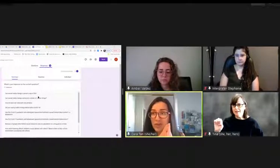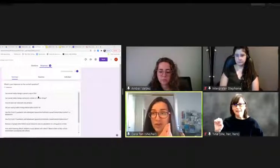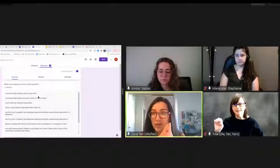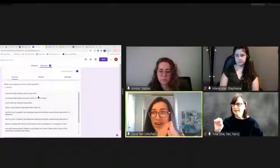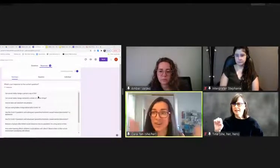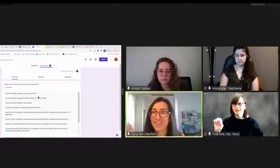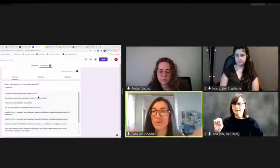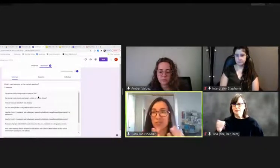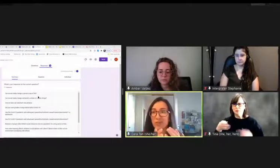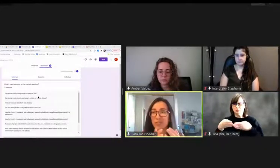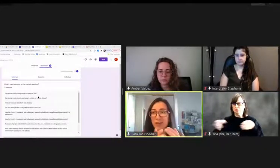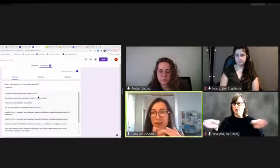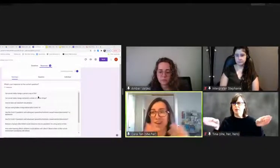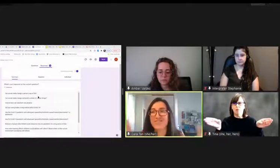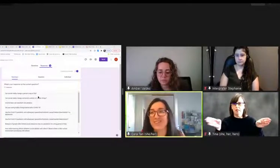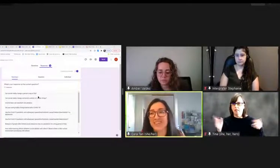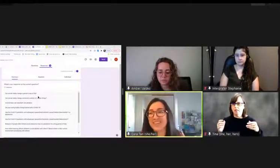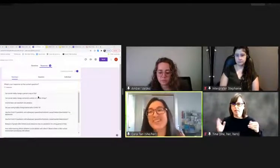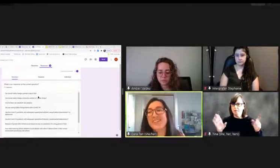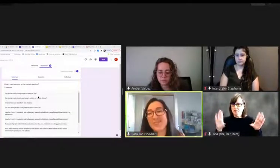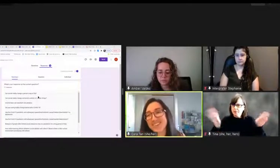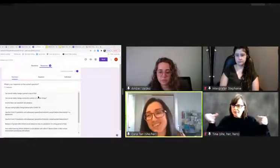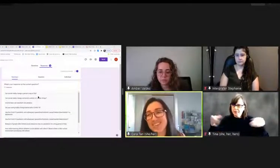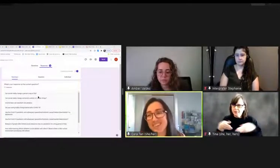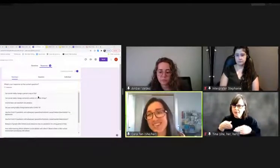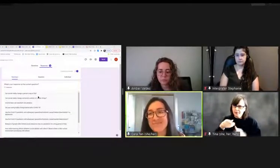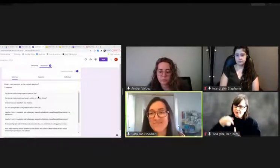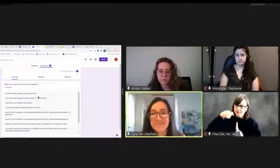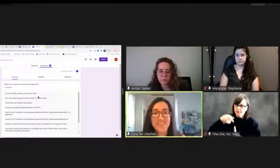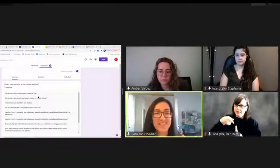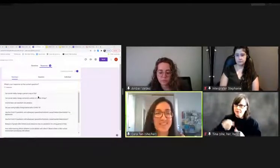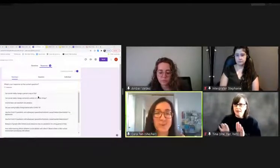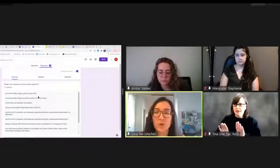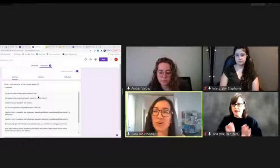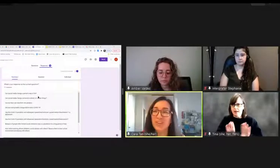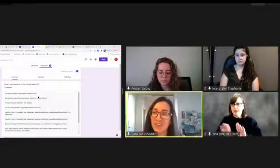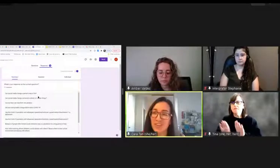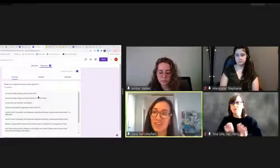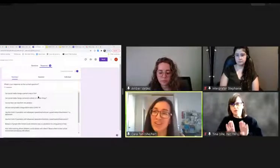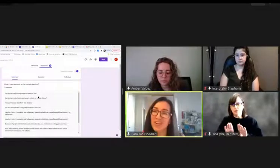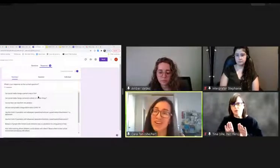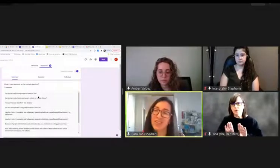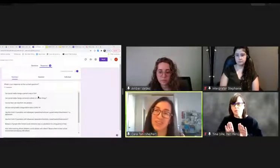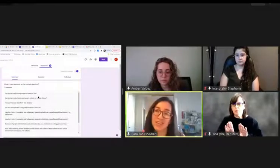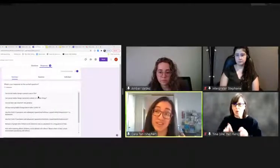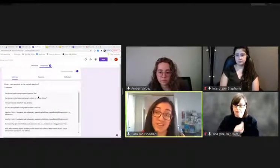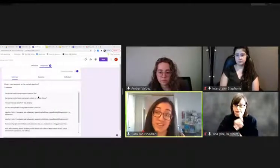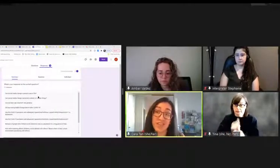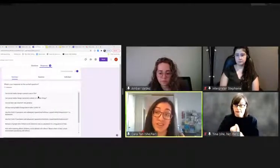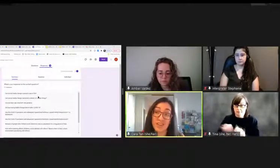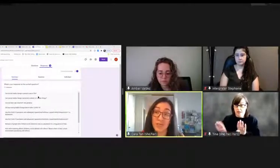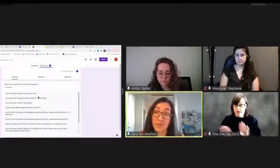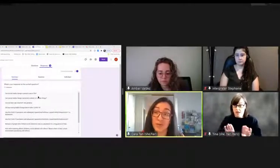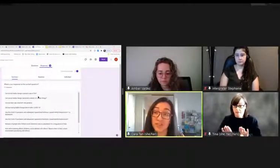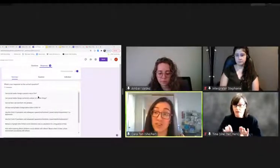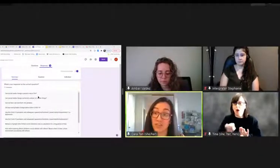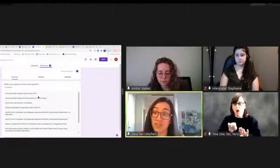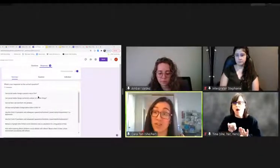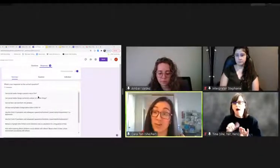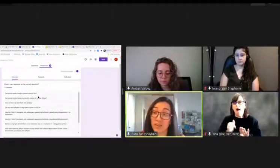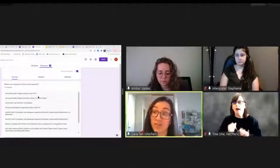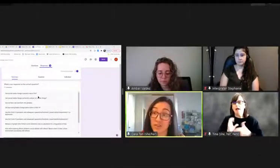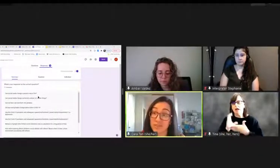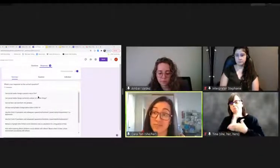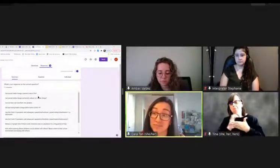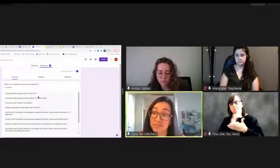don't have to look at and observe everything. It's too much, right? So the more particular, the easier it is for us to answer